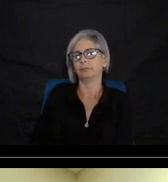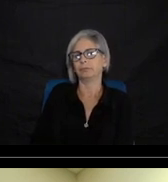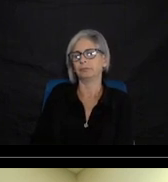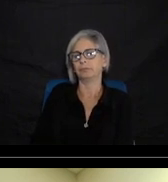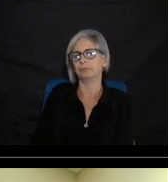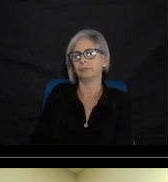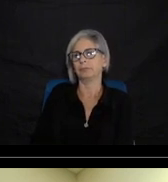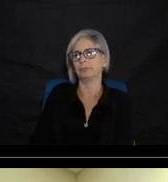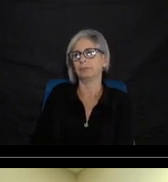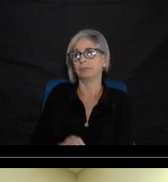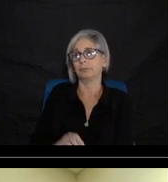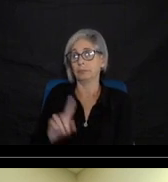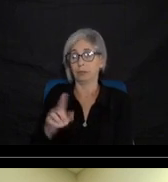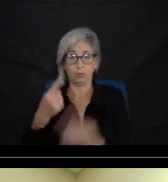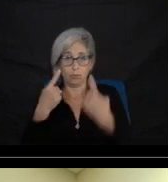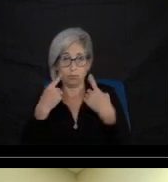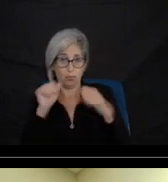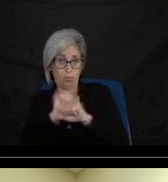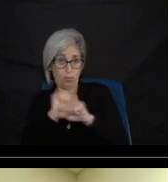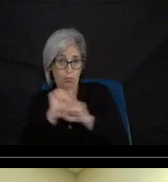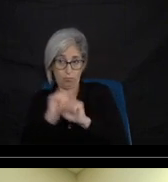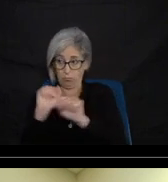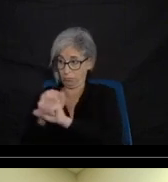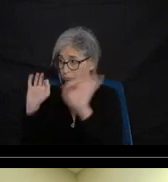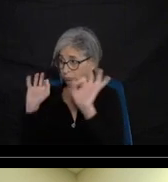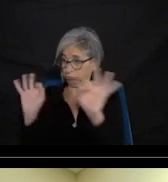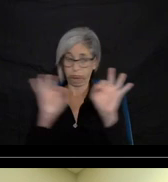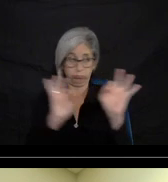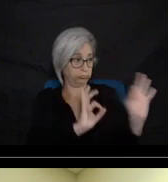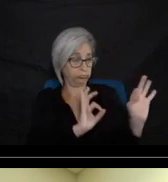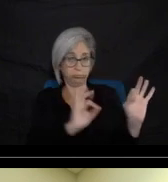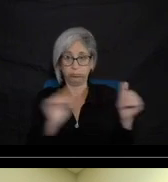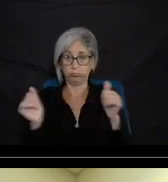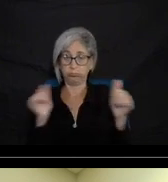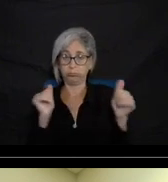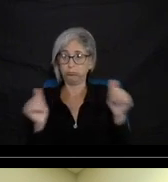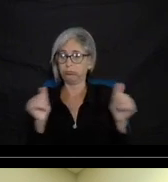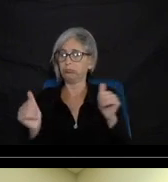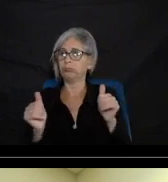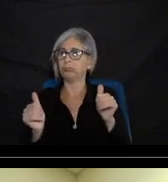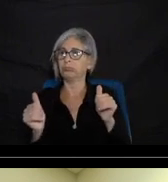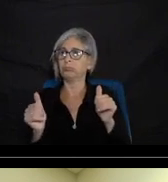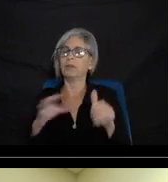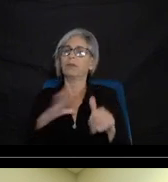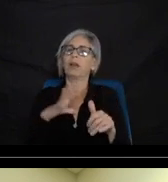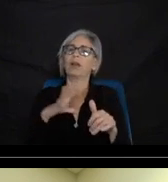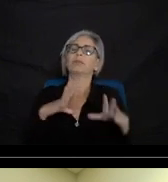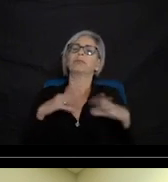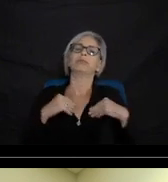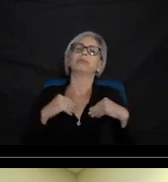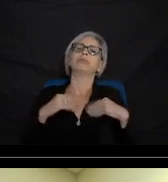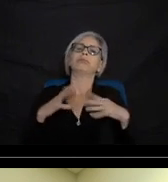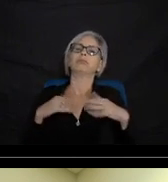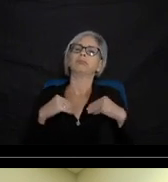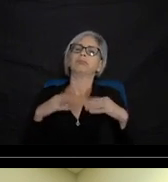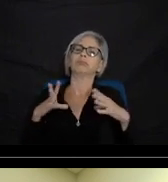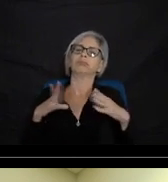That works for everybody else. We can go ahead and try to set that date. That's fine for me, personally.